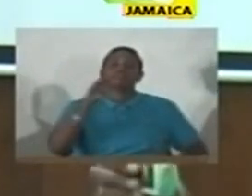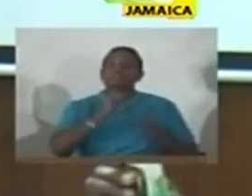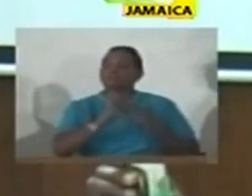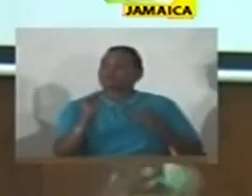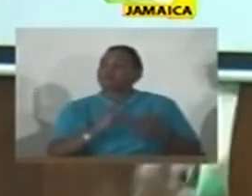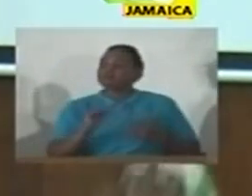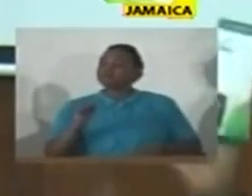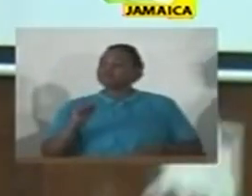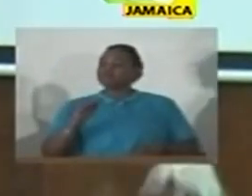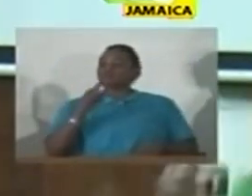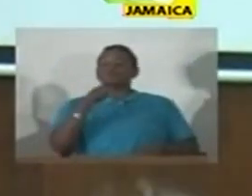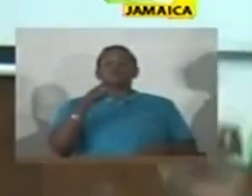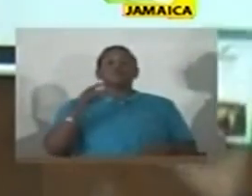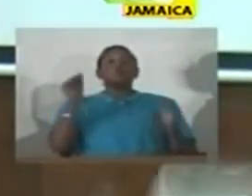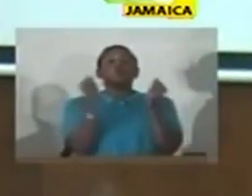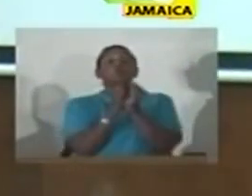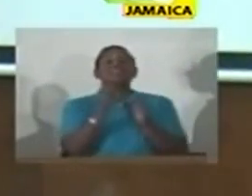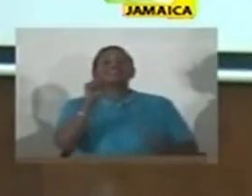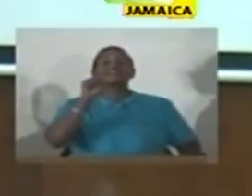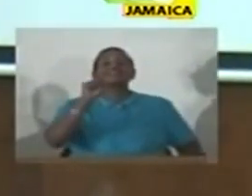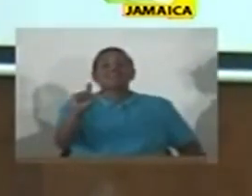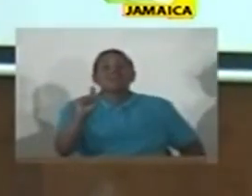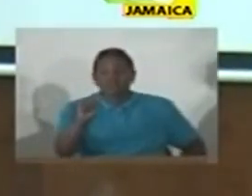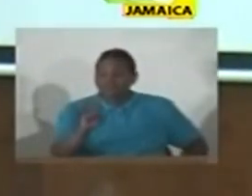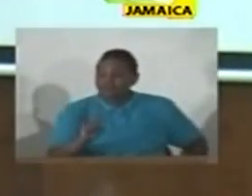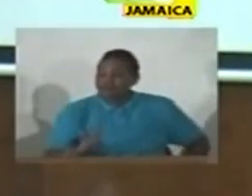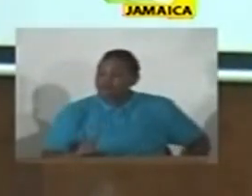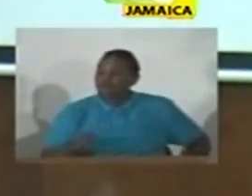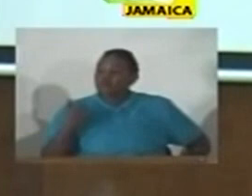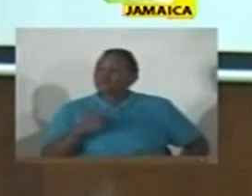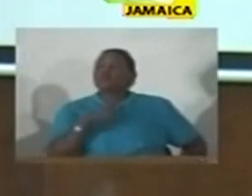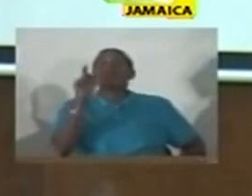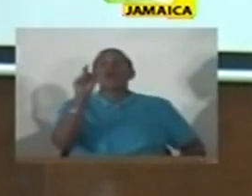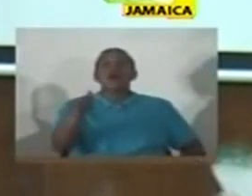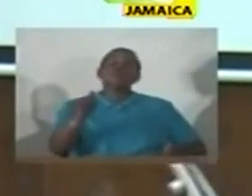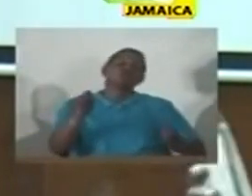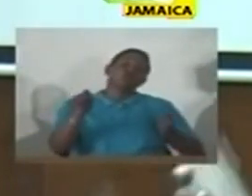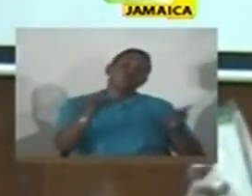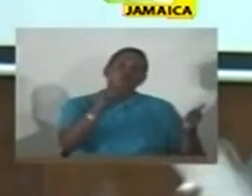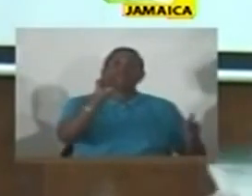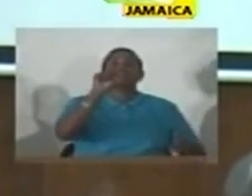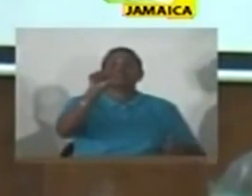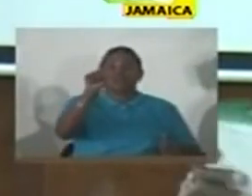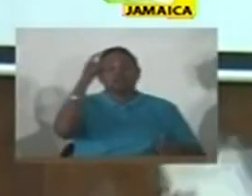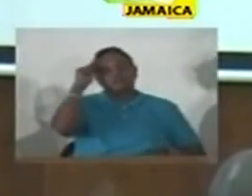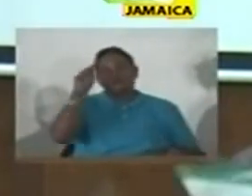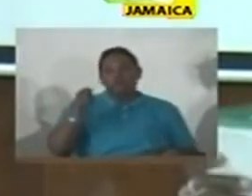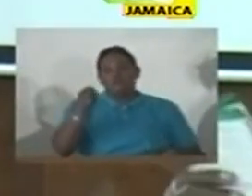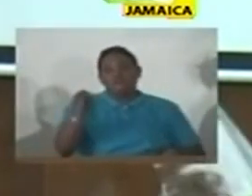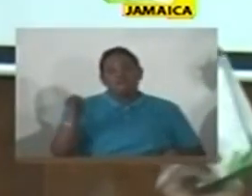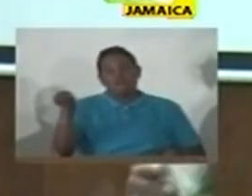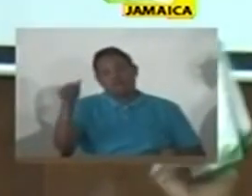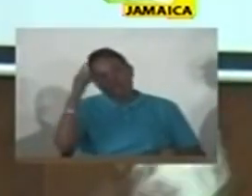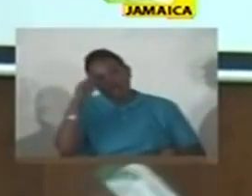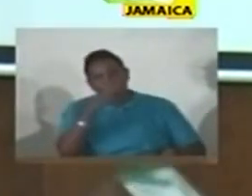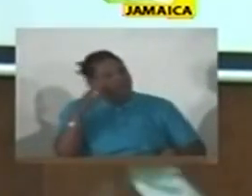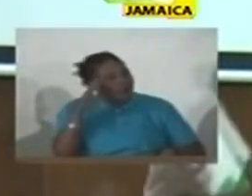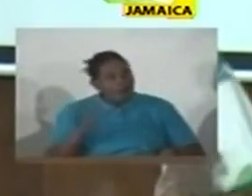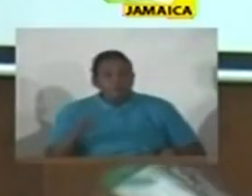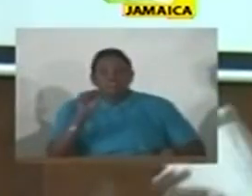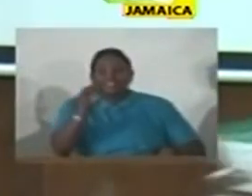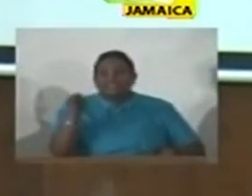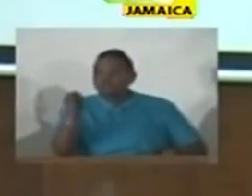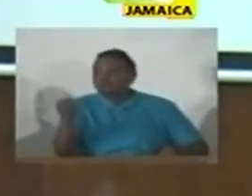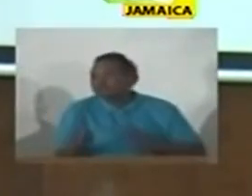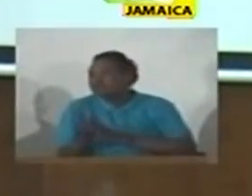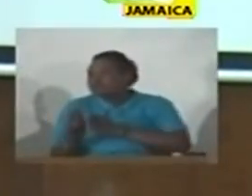$31,946. With GCT, we have to take GCT off of these seeds that